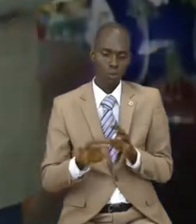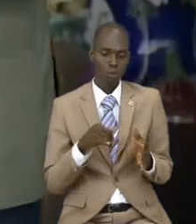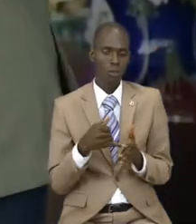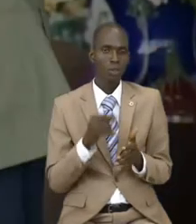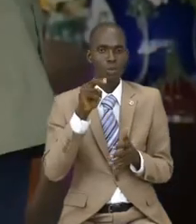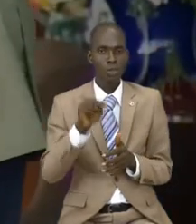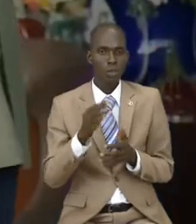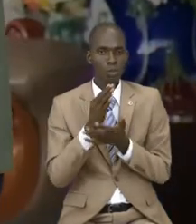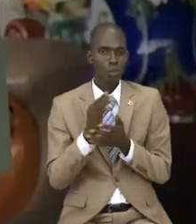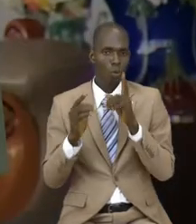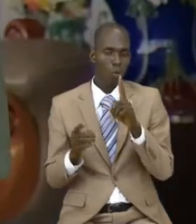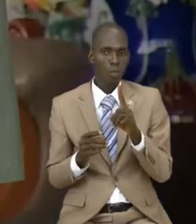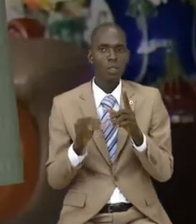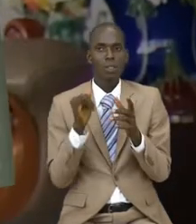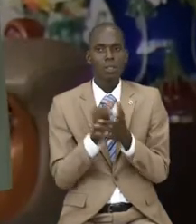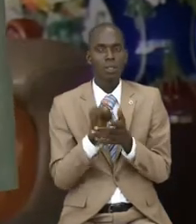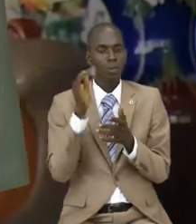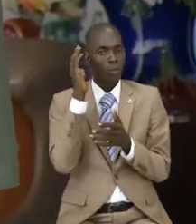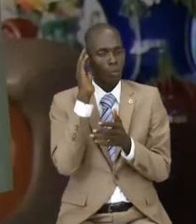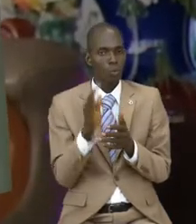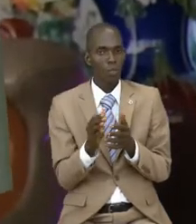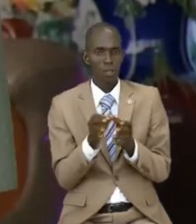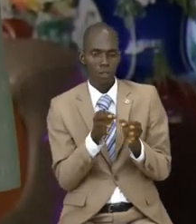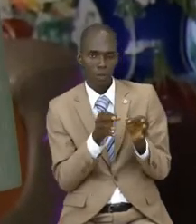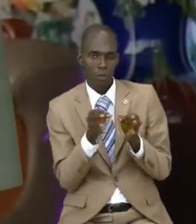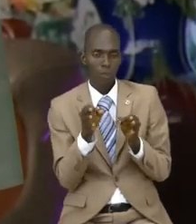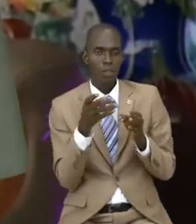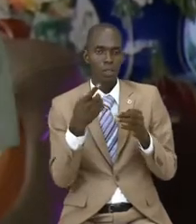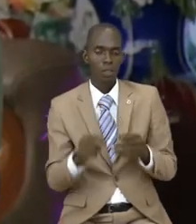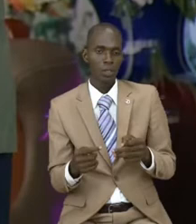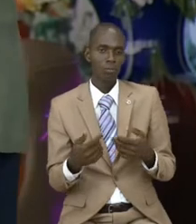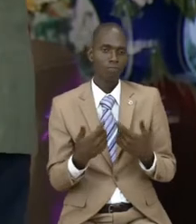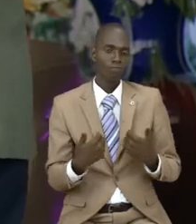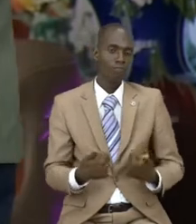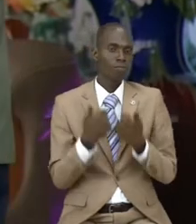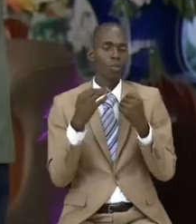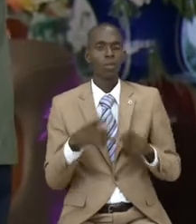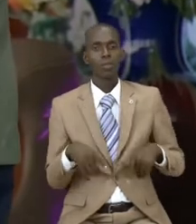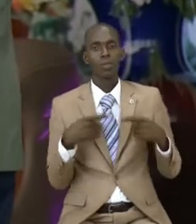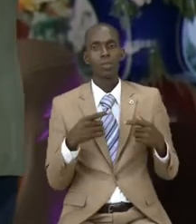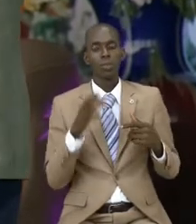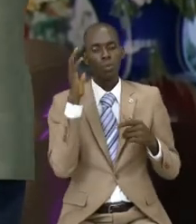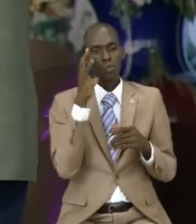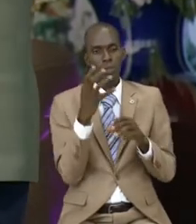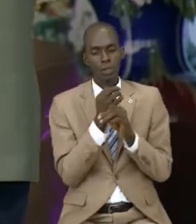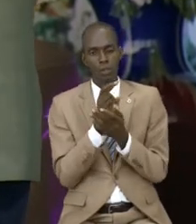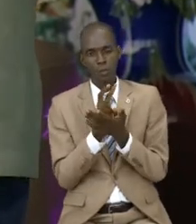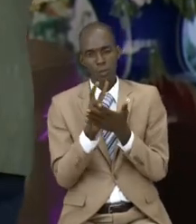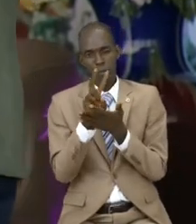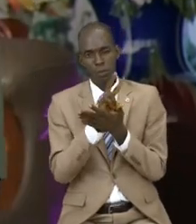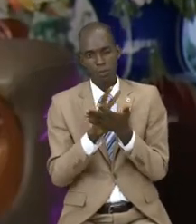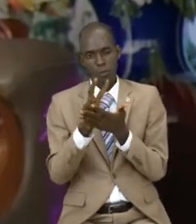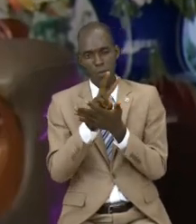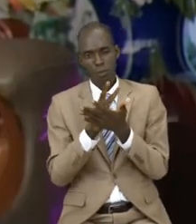somebody that while he's playing the game of life, they take a video of him.